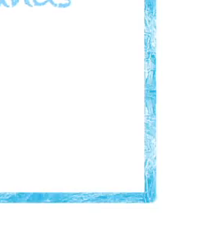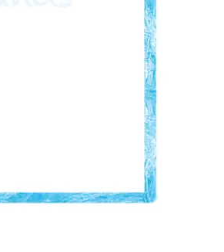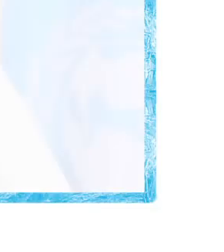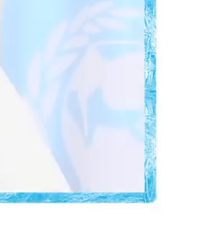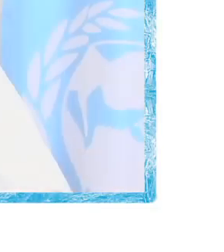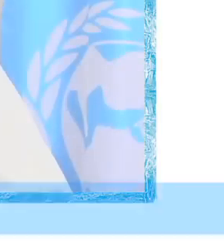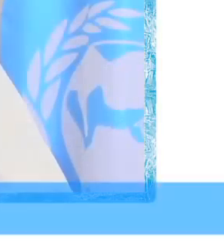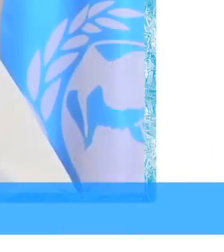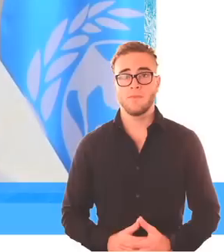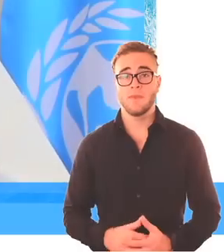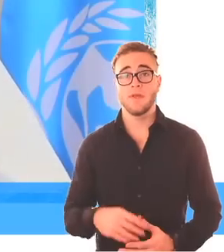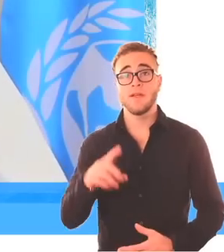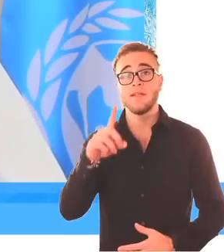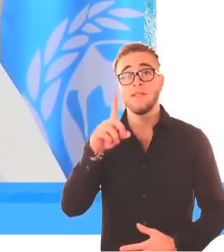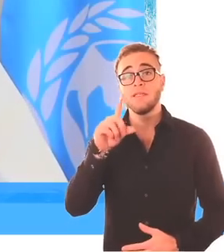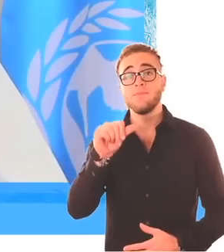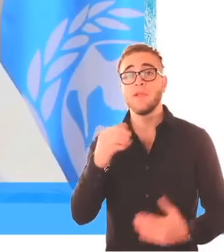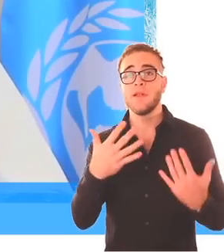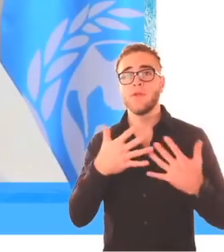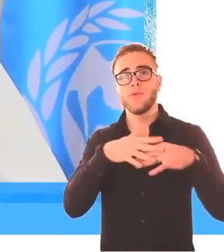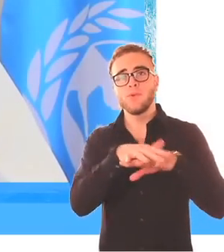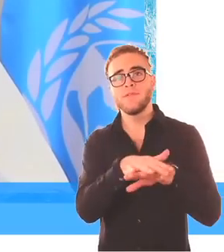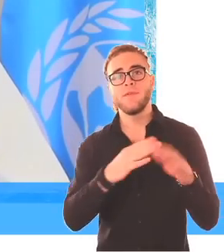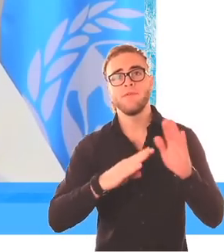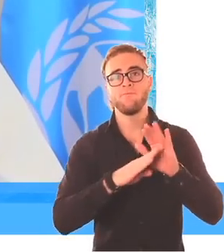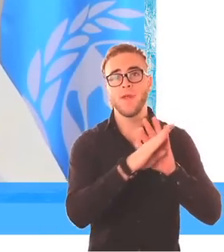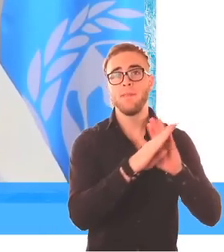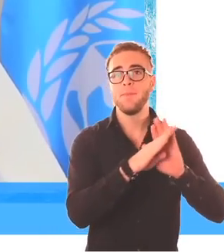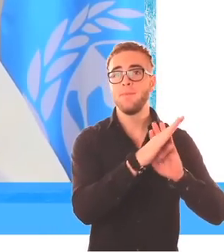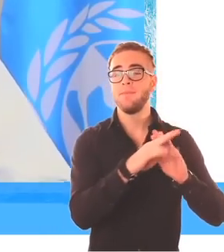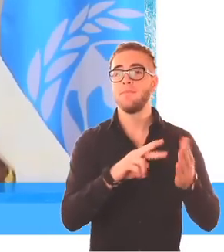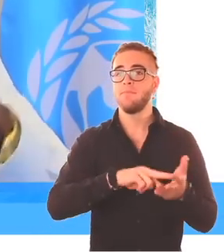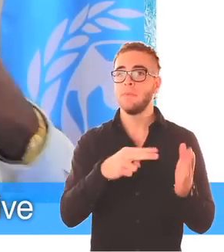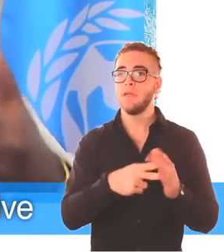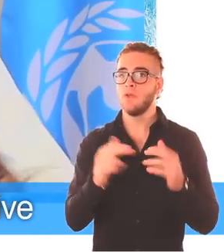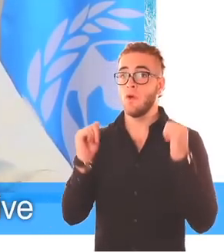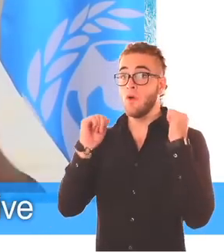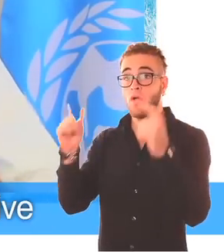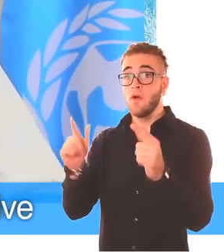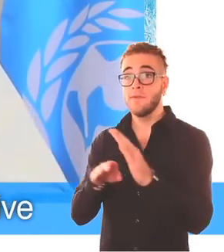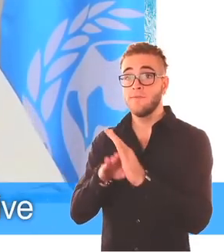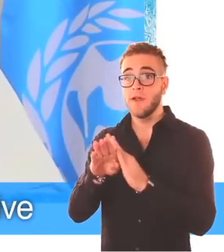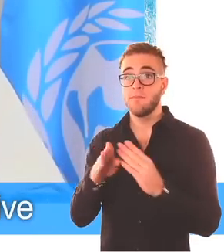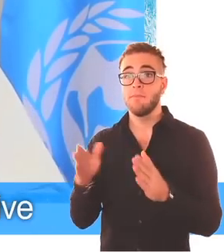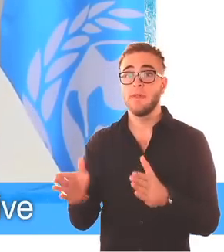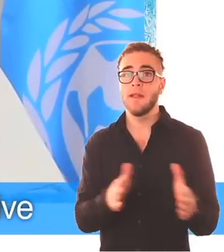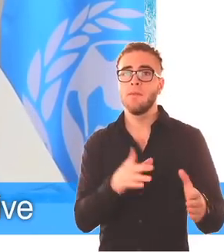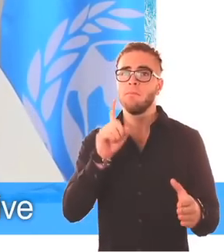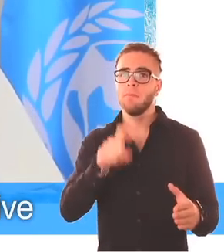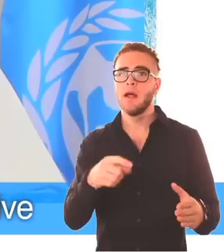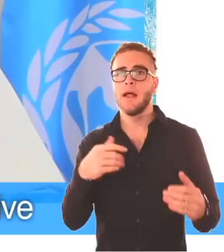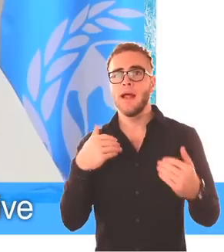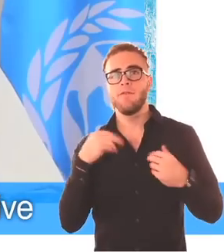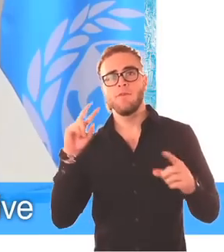Islands. Disability inclusive development means that all development planning